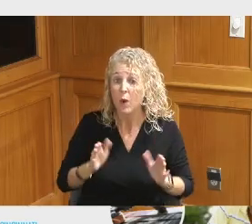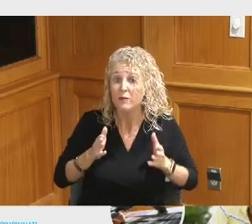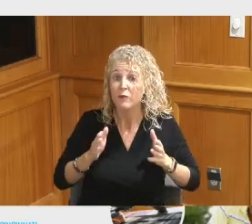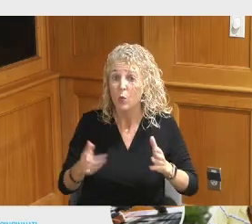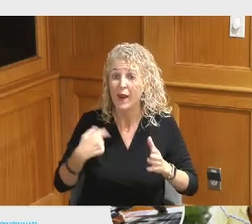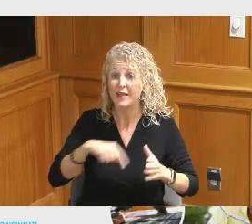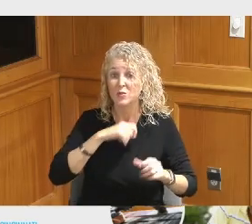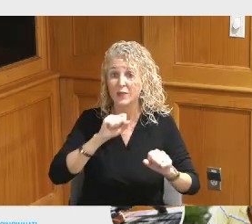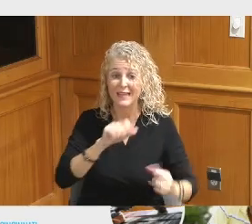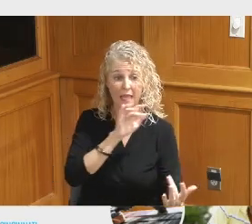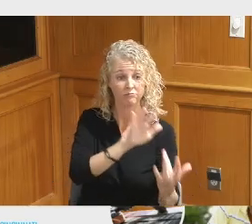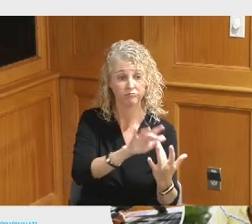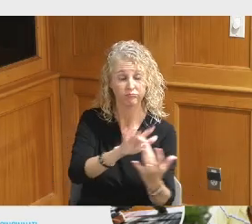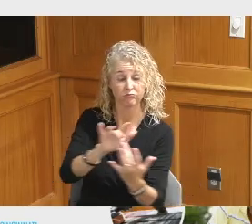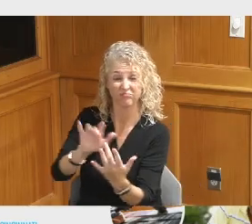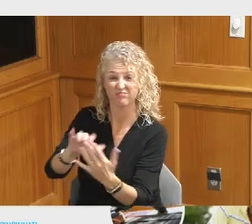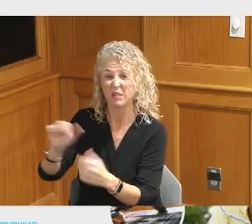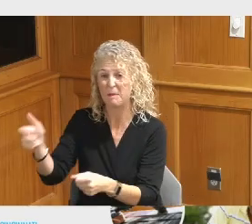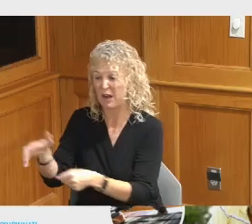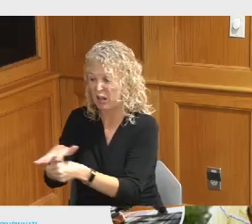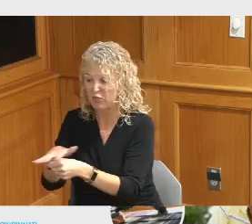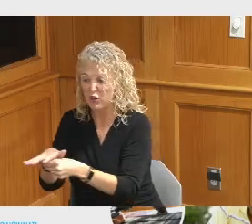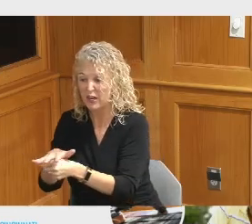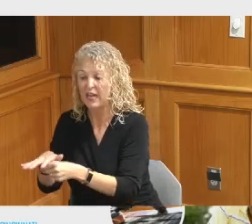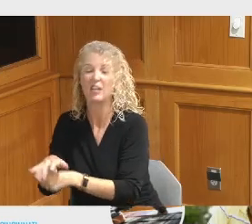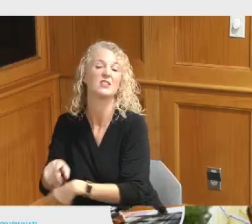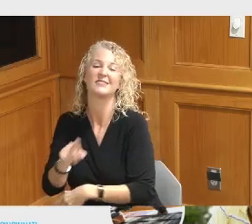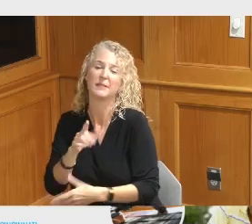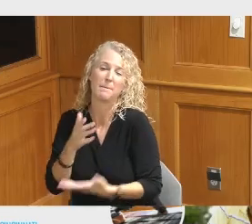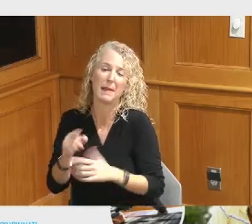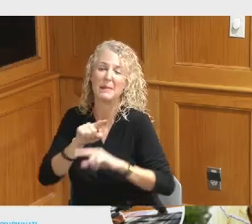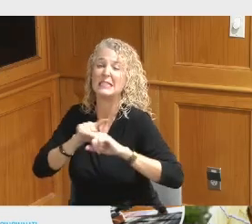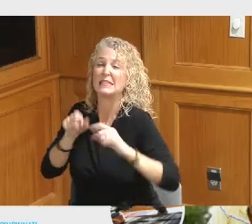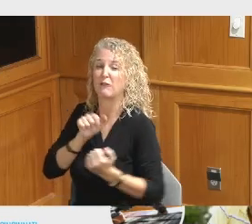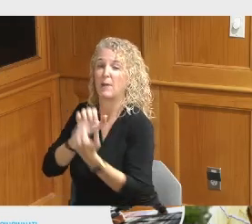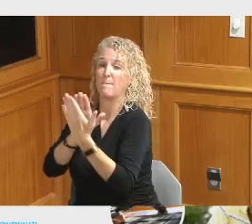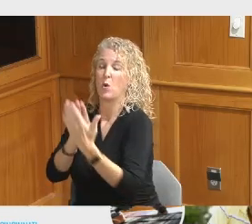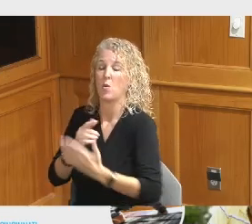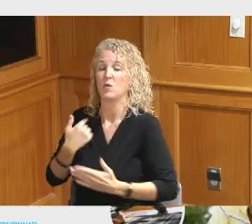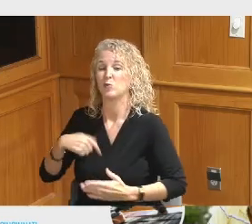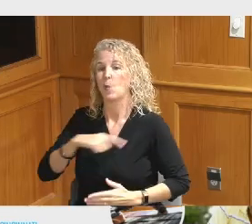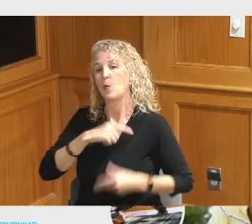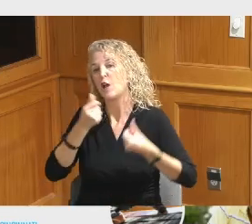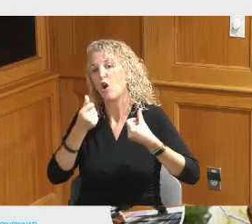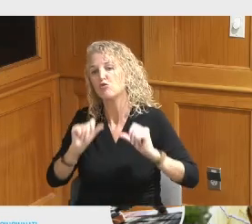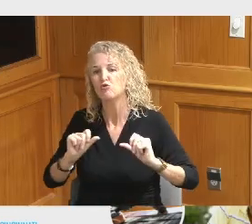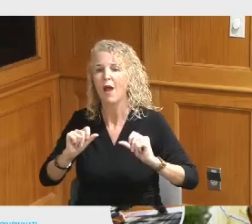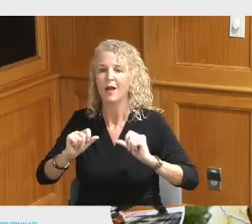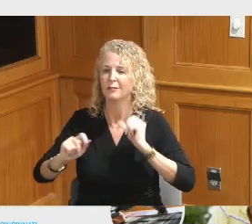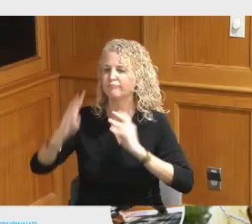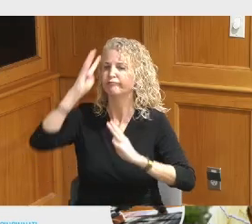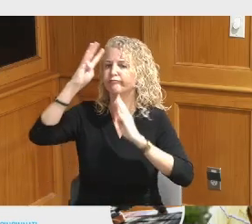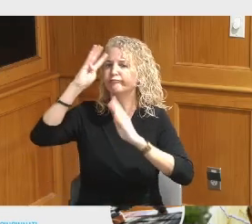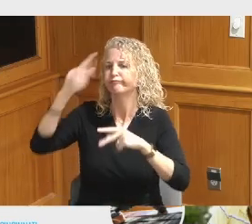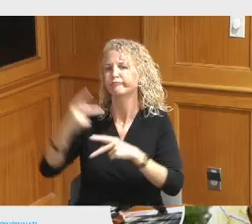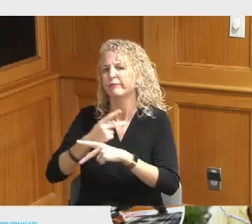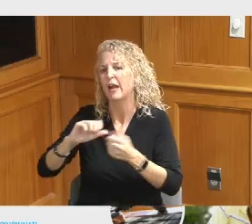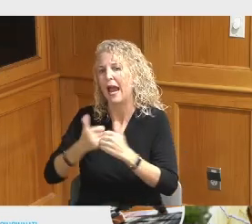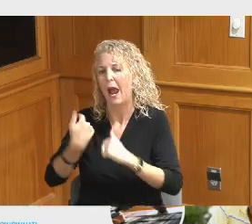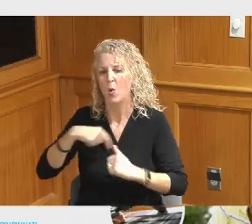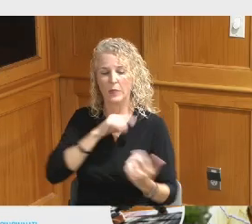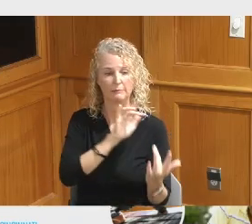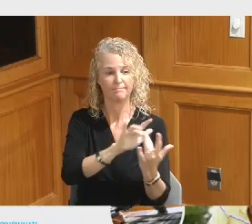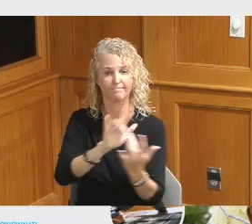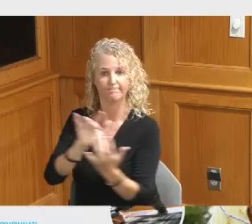with homeowners and neighbors. Other parts, we have to take some different approaches. So we're really trying to be diverse in how we are doing our